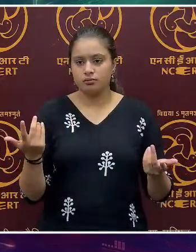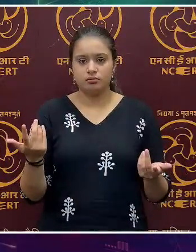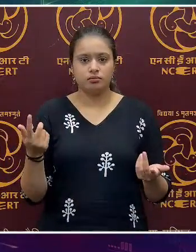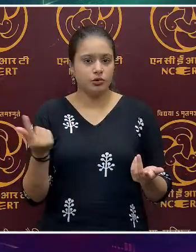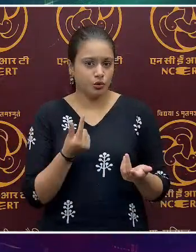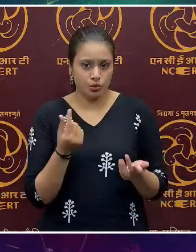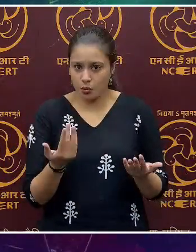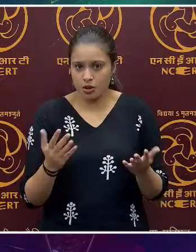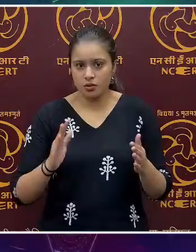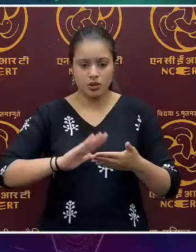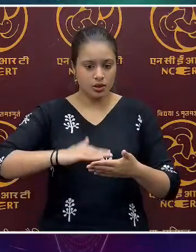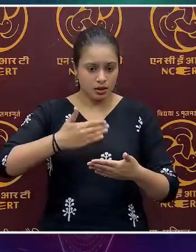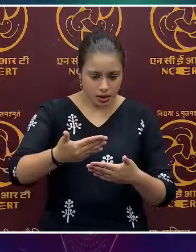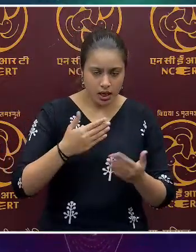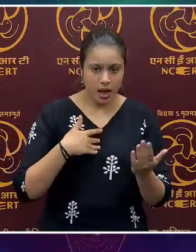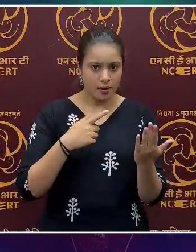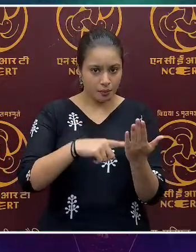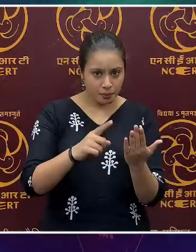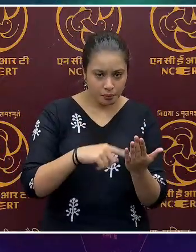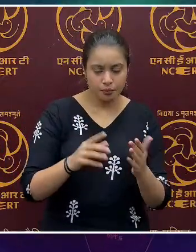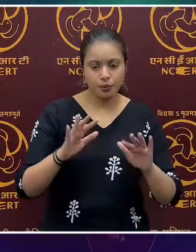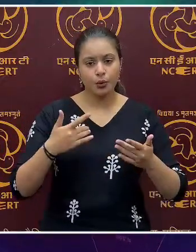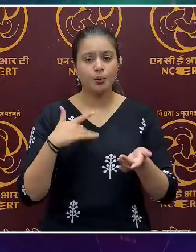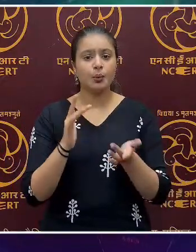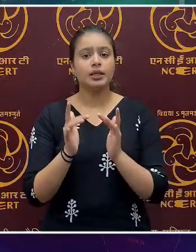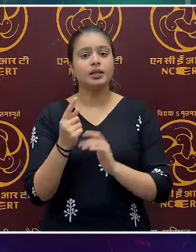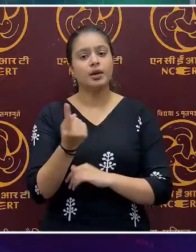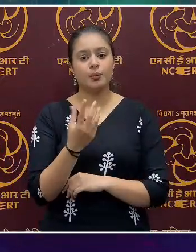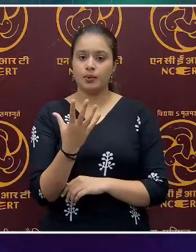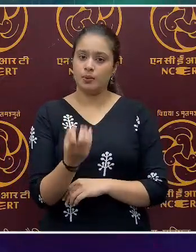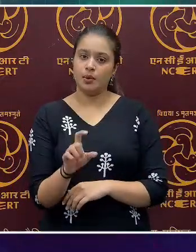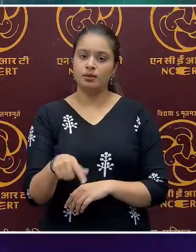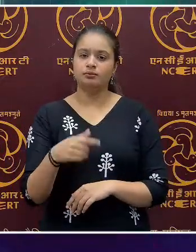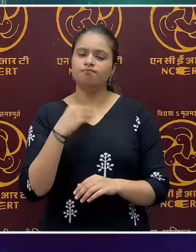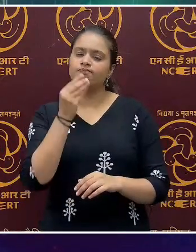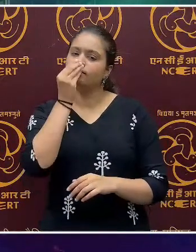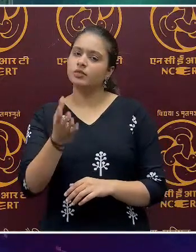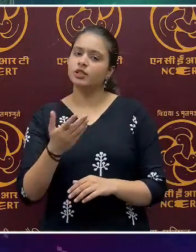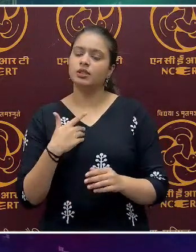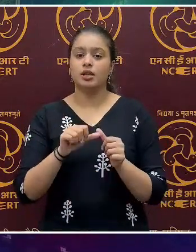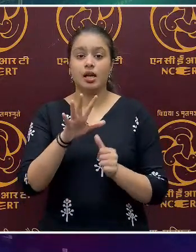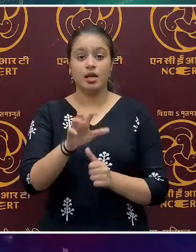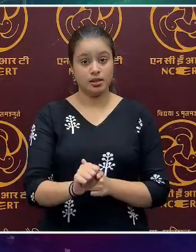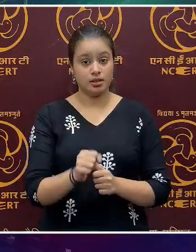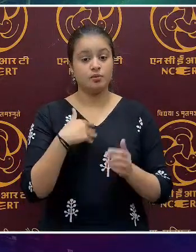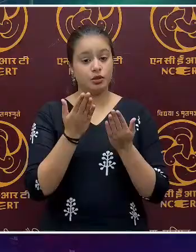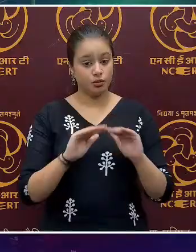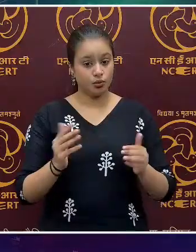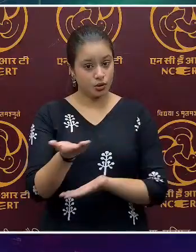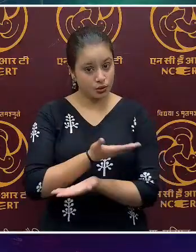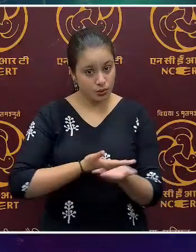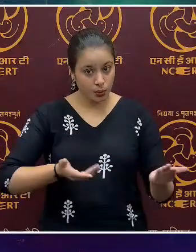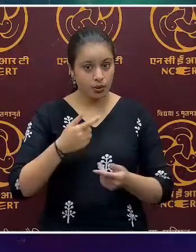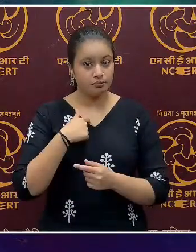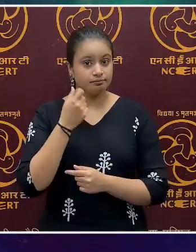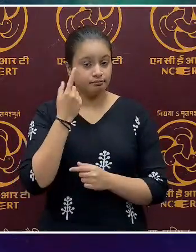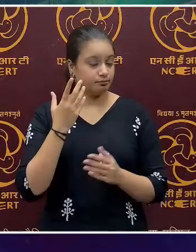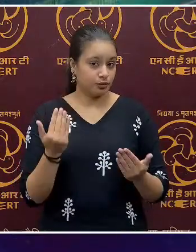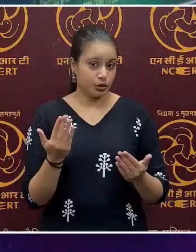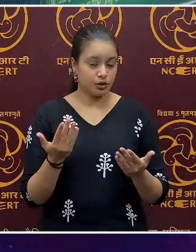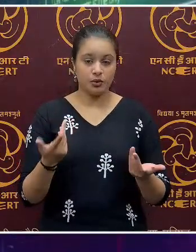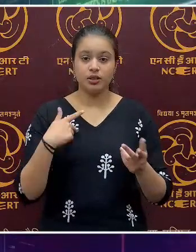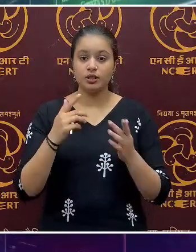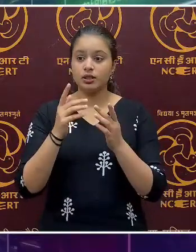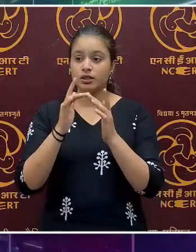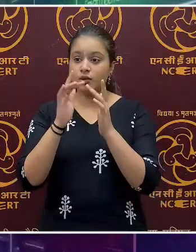and tablets also with only the internet. So it will be very convenient for all the students and the learners to understand the